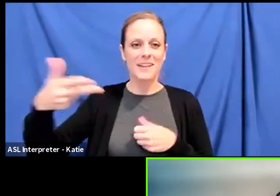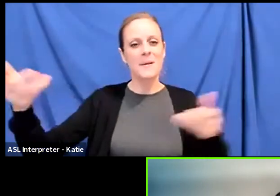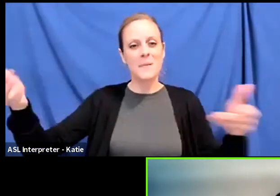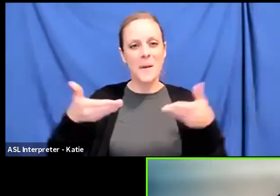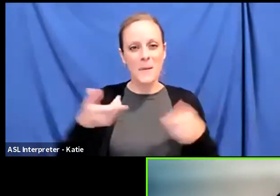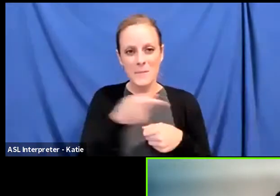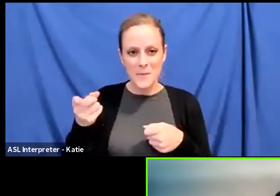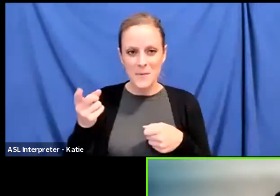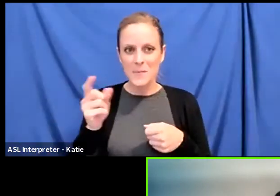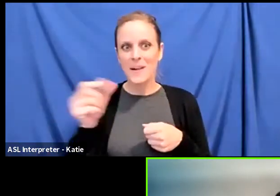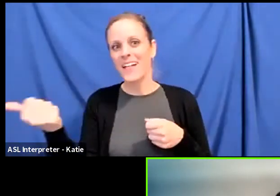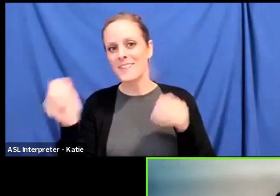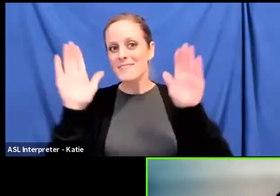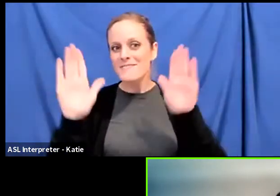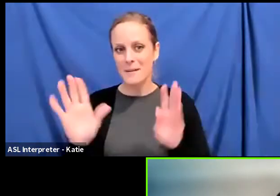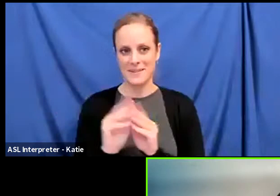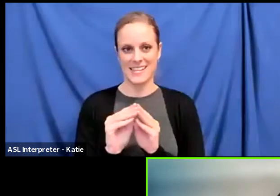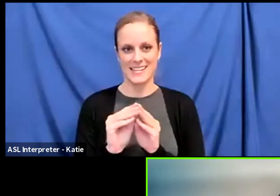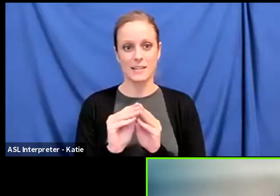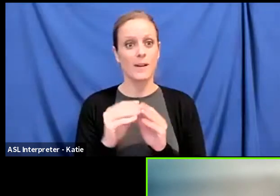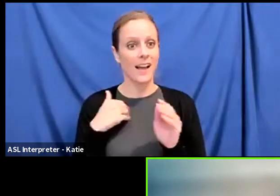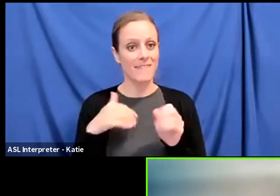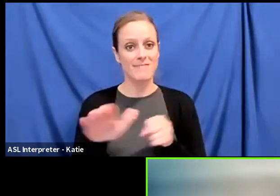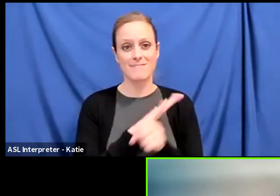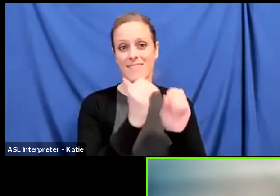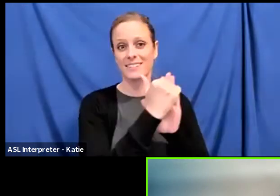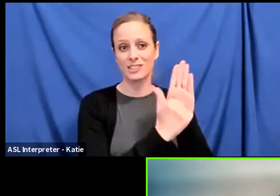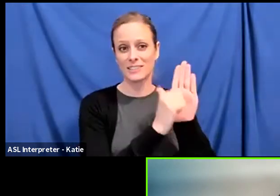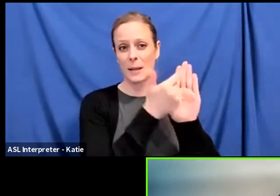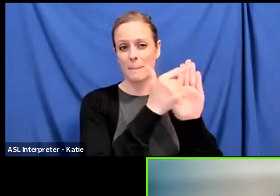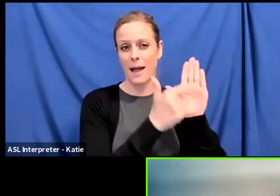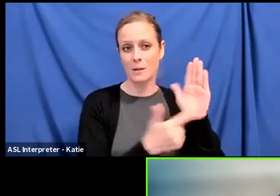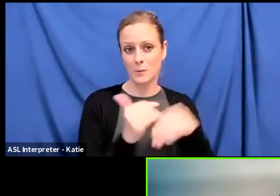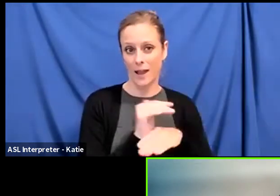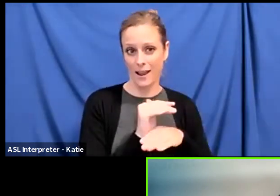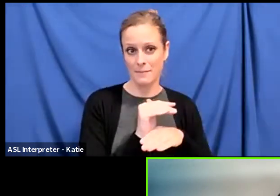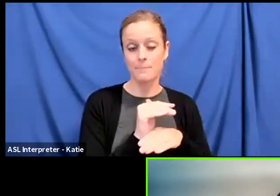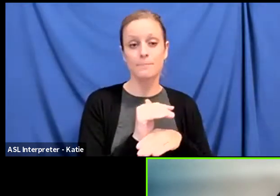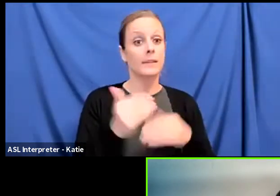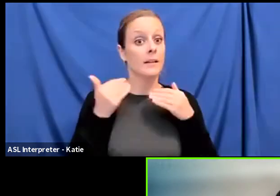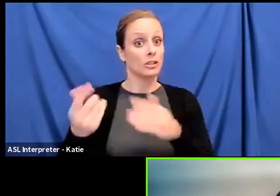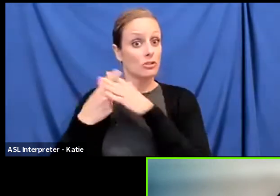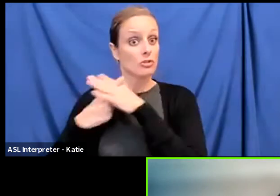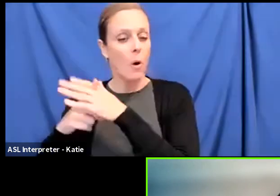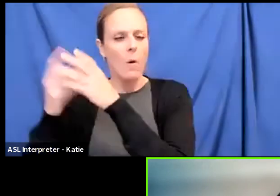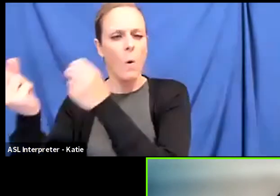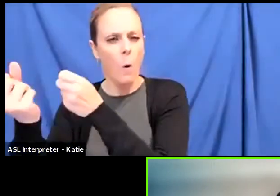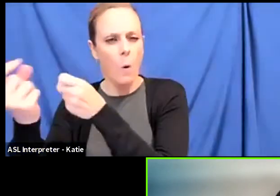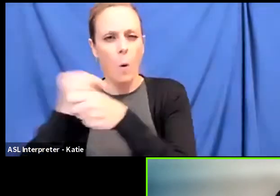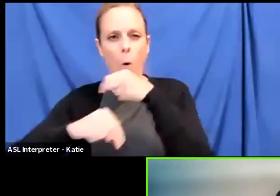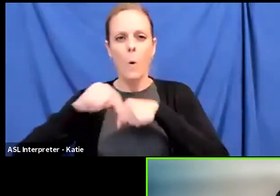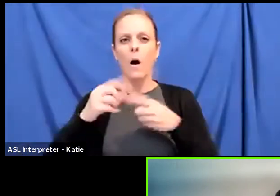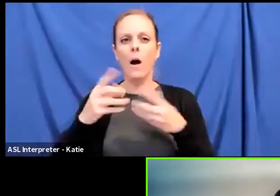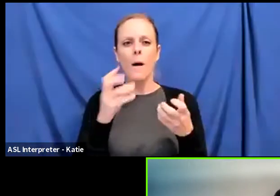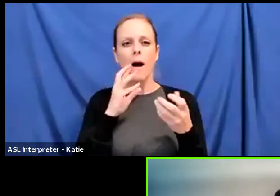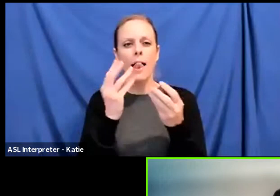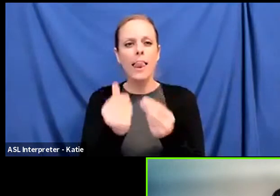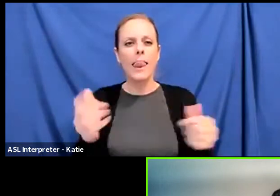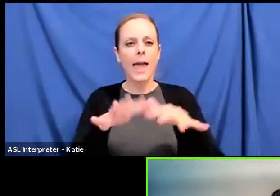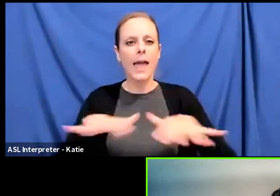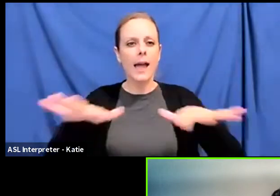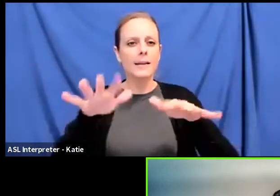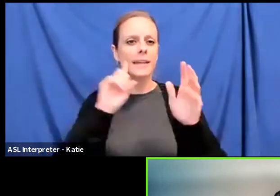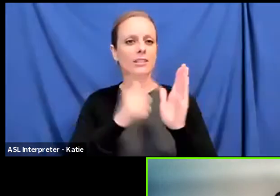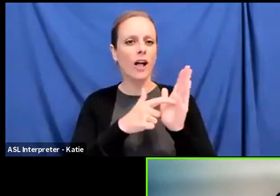tonight. Before we get started, I do want to do a land acknowledgement because yesterday was